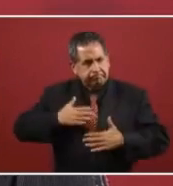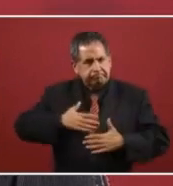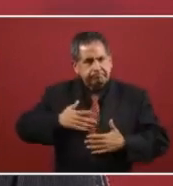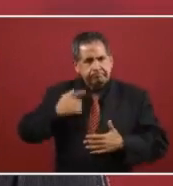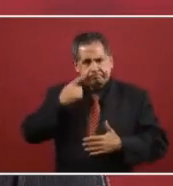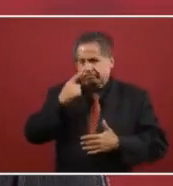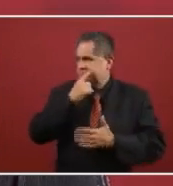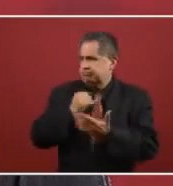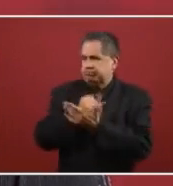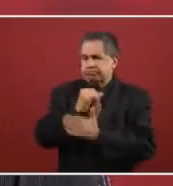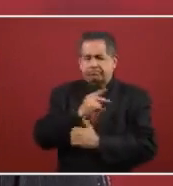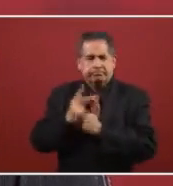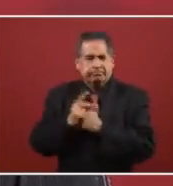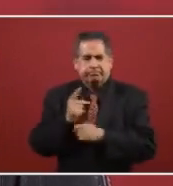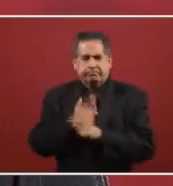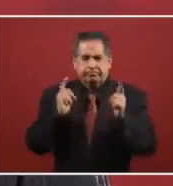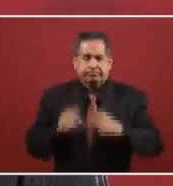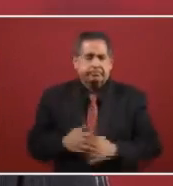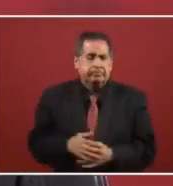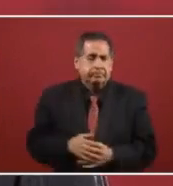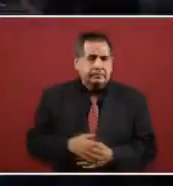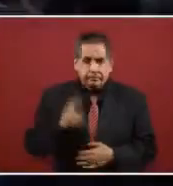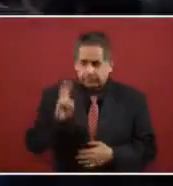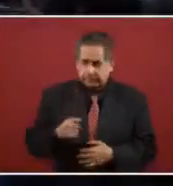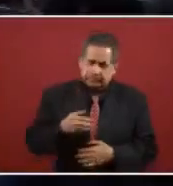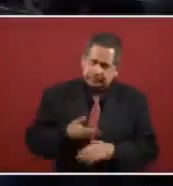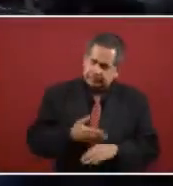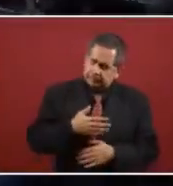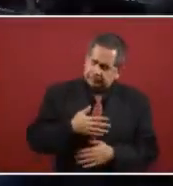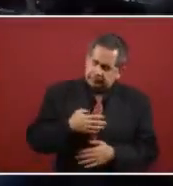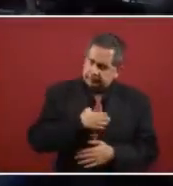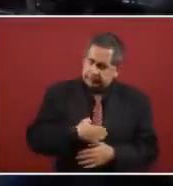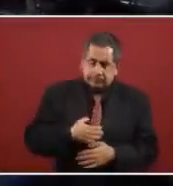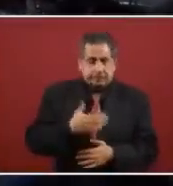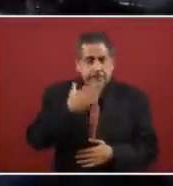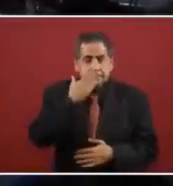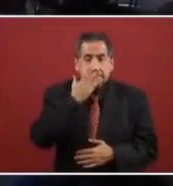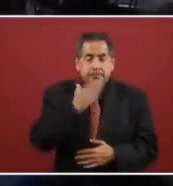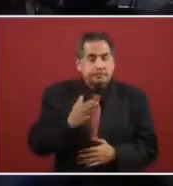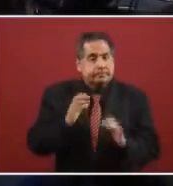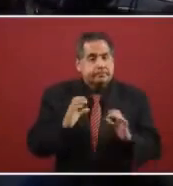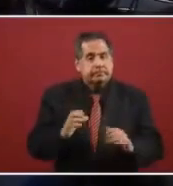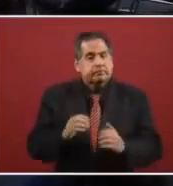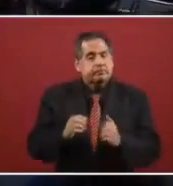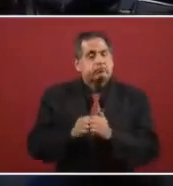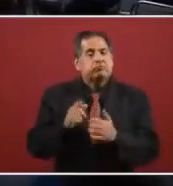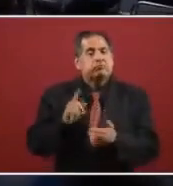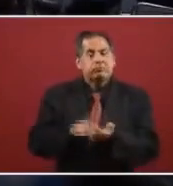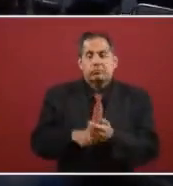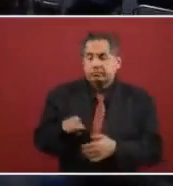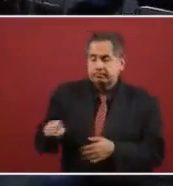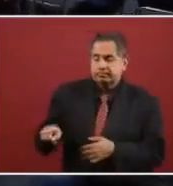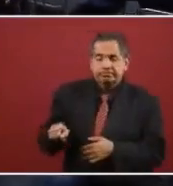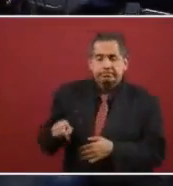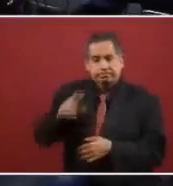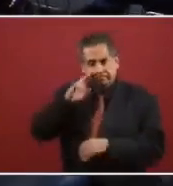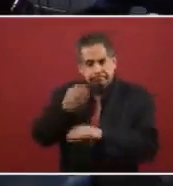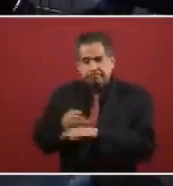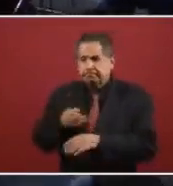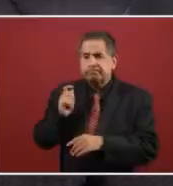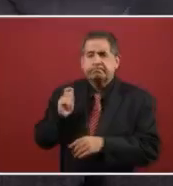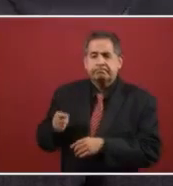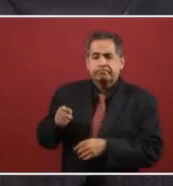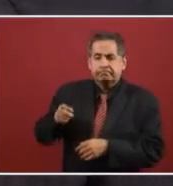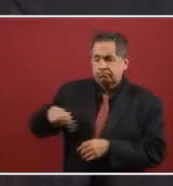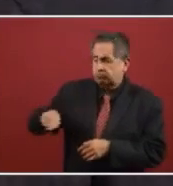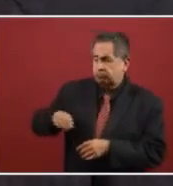sovereignty, Estoy muy satisfecho and I am very satisfied con el trabajo, el with the papel paperwork